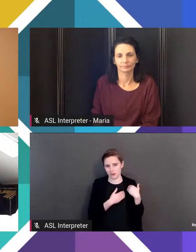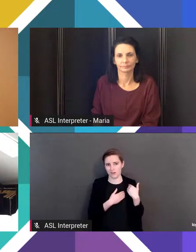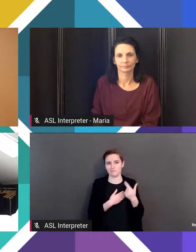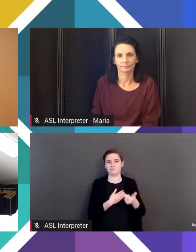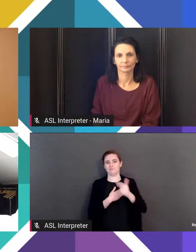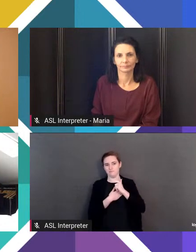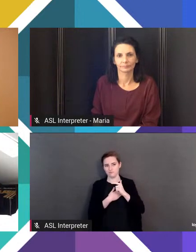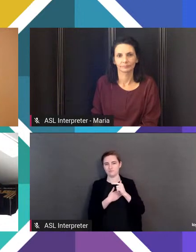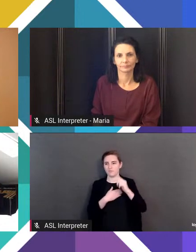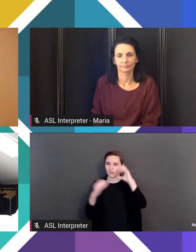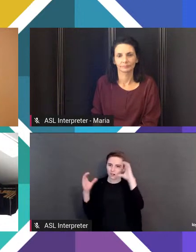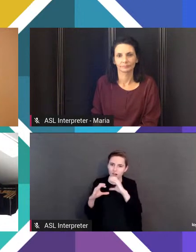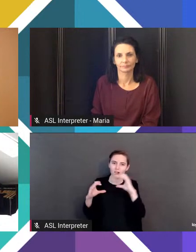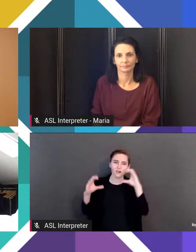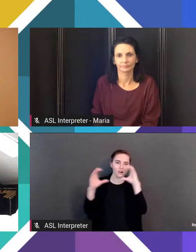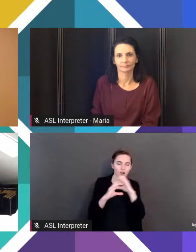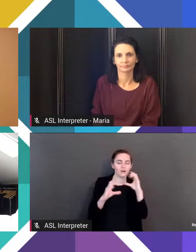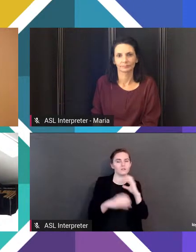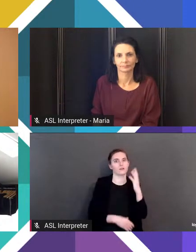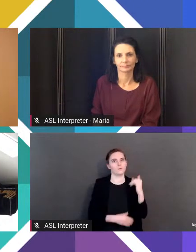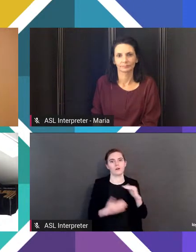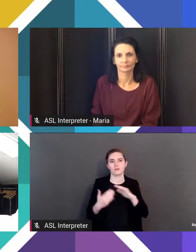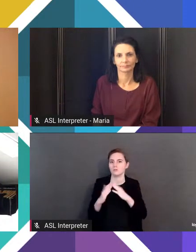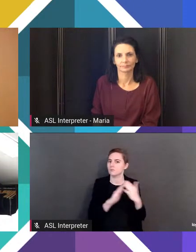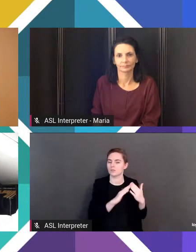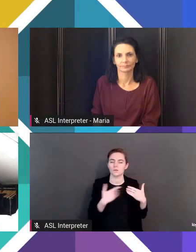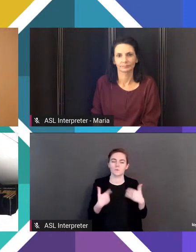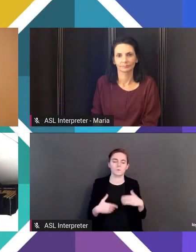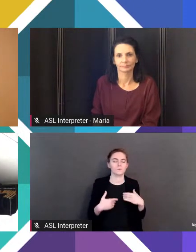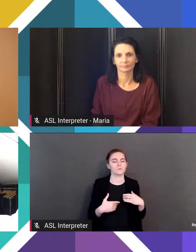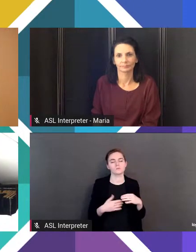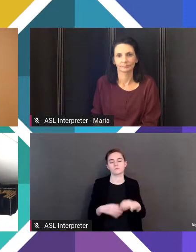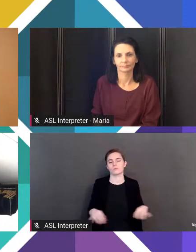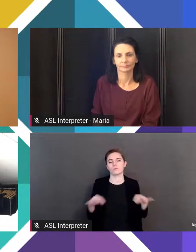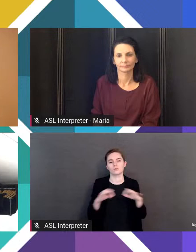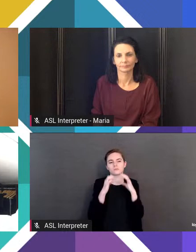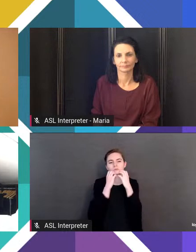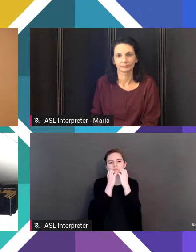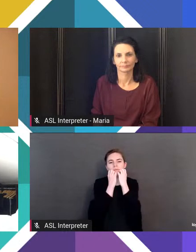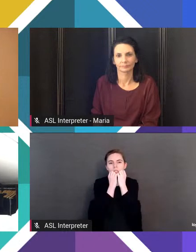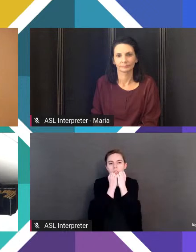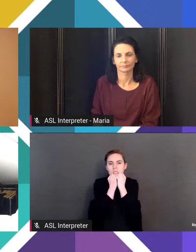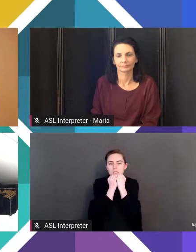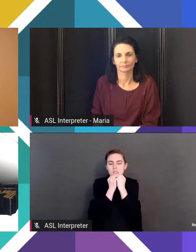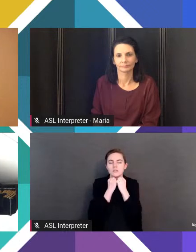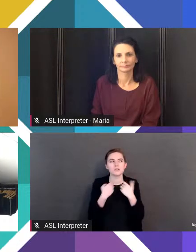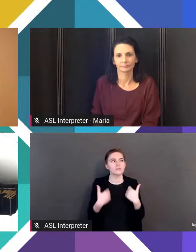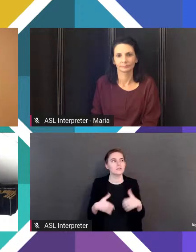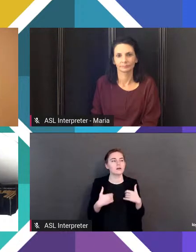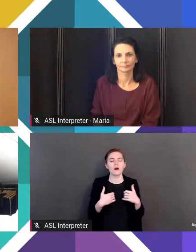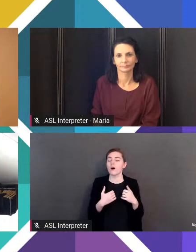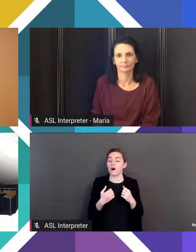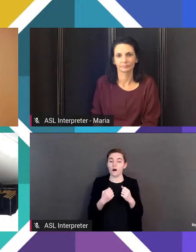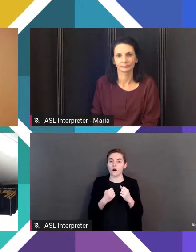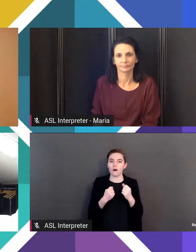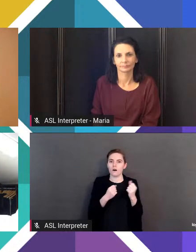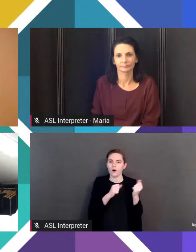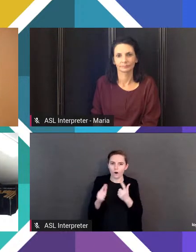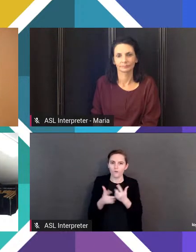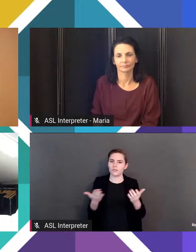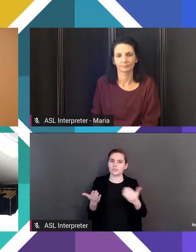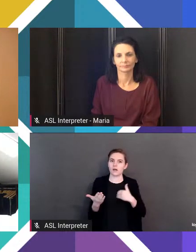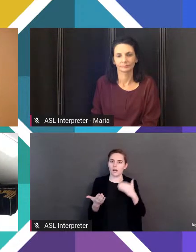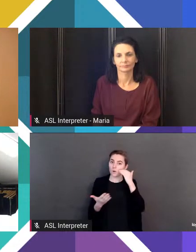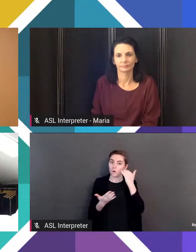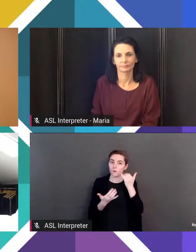communities, and like that's why community is so, so important, because like all of the stuff that I know about now and all of the people that